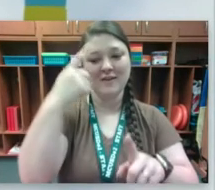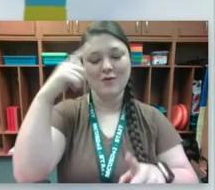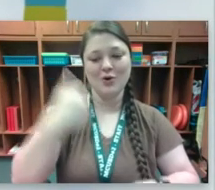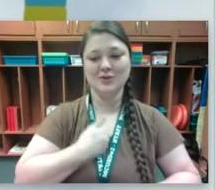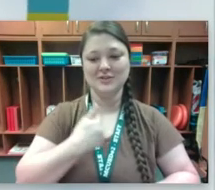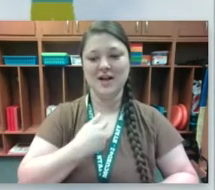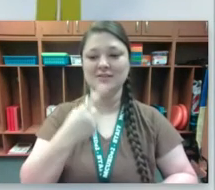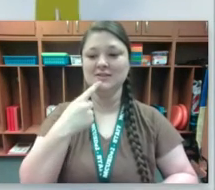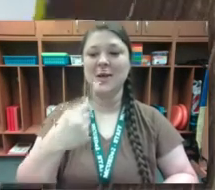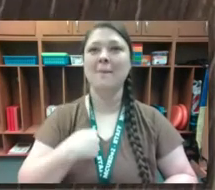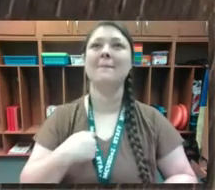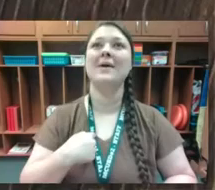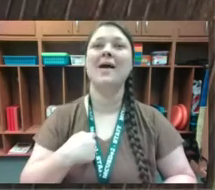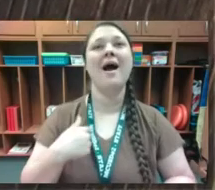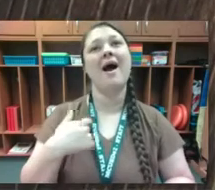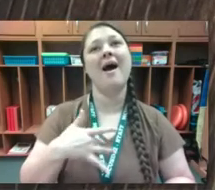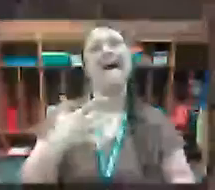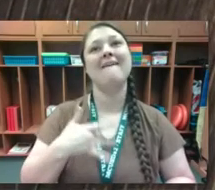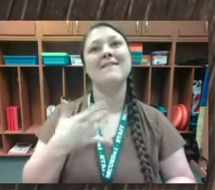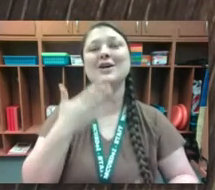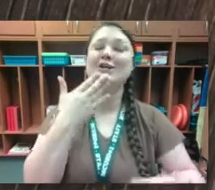feel.